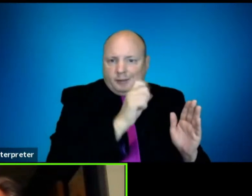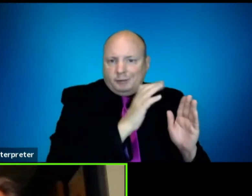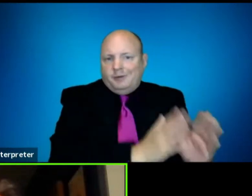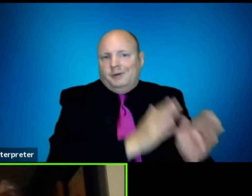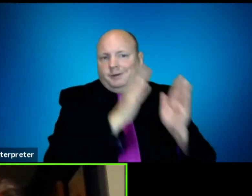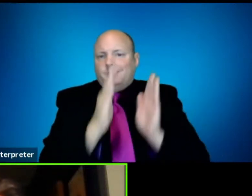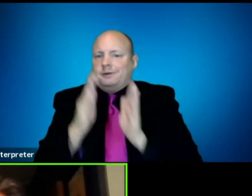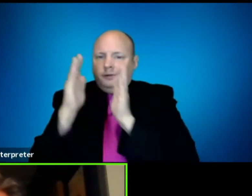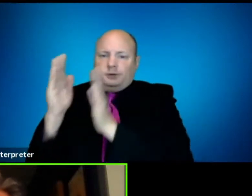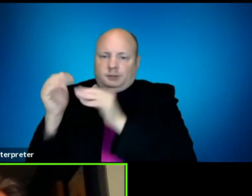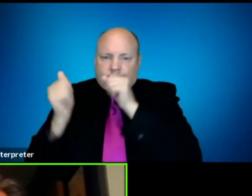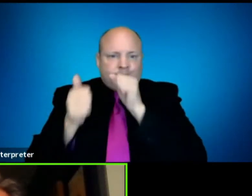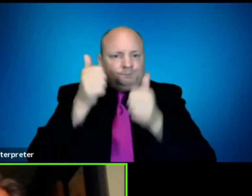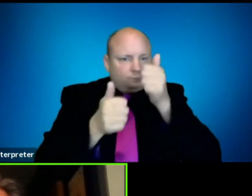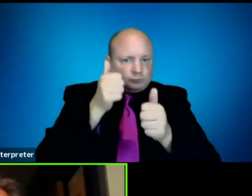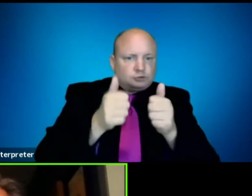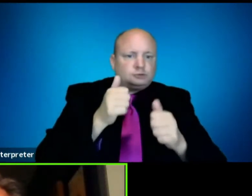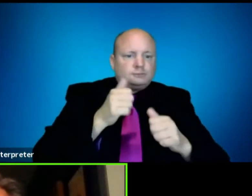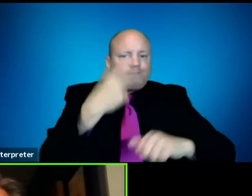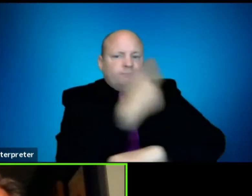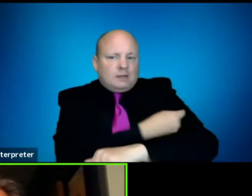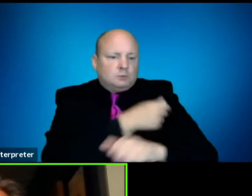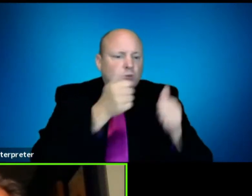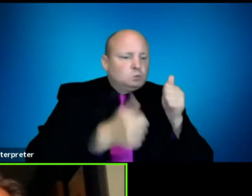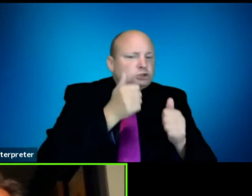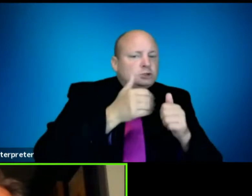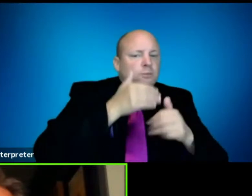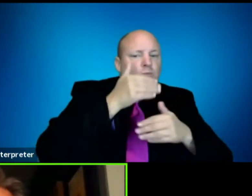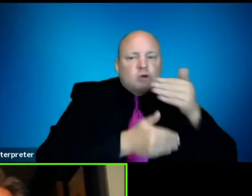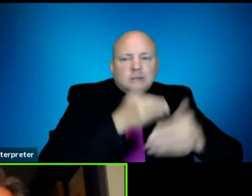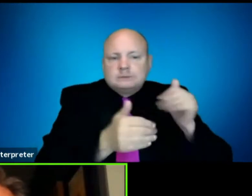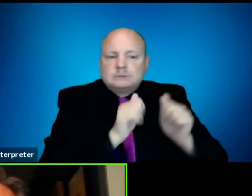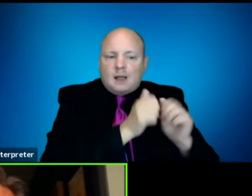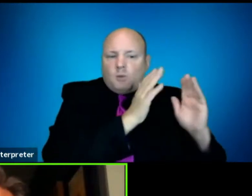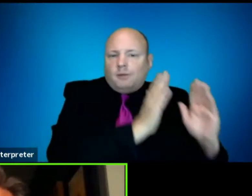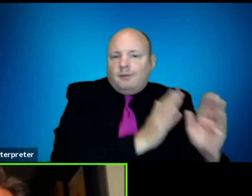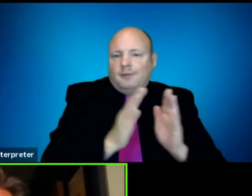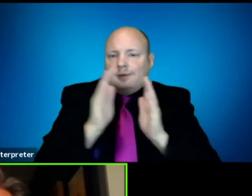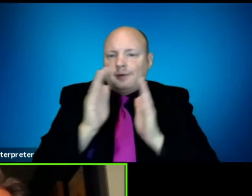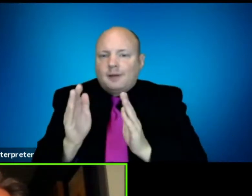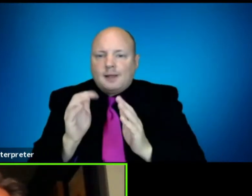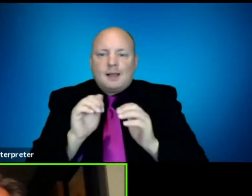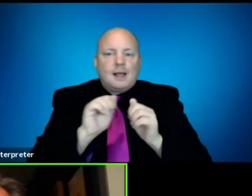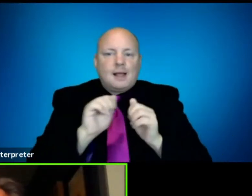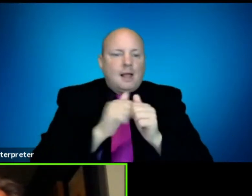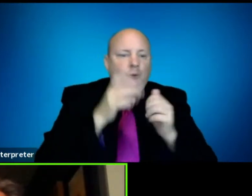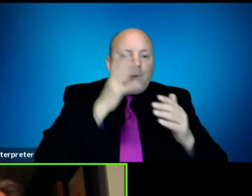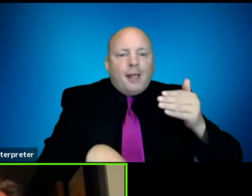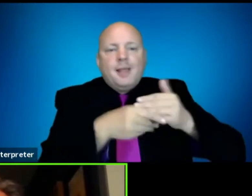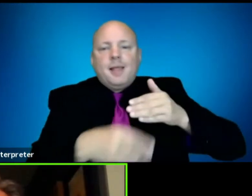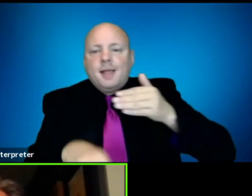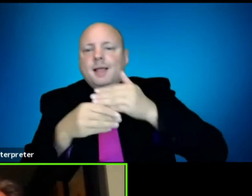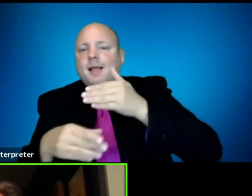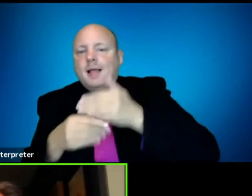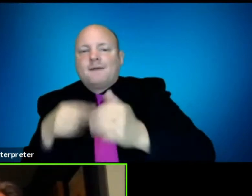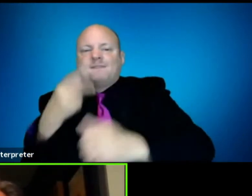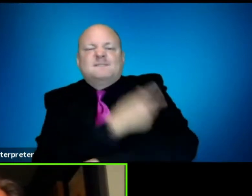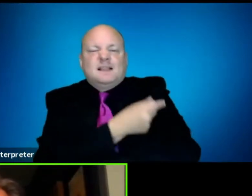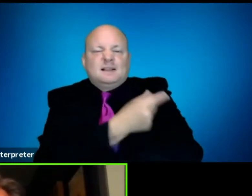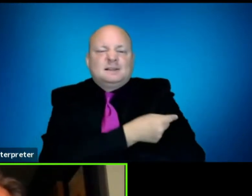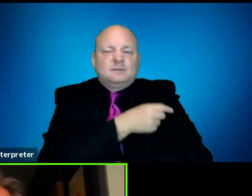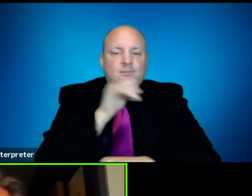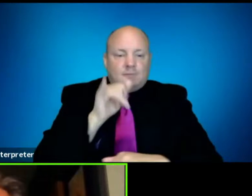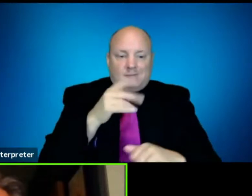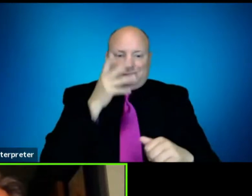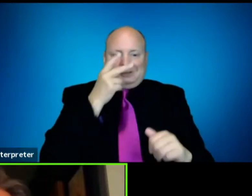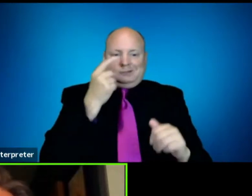there's a process in place set out in statute about adding additional vaccines to that list. For right now, we haven't